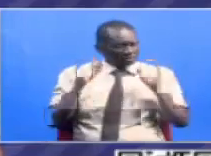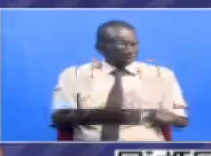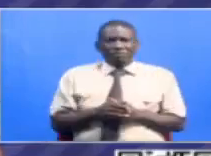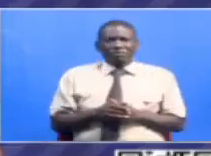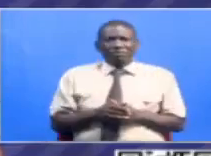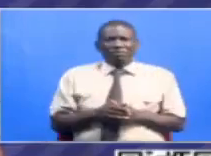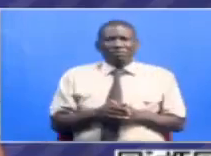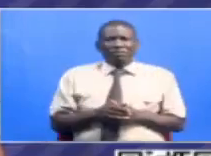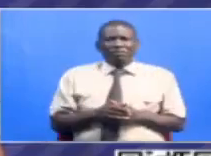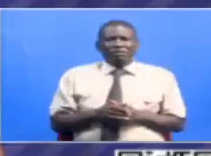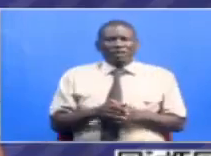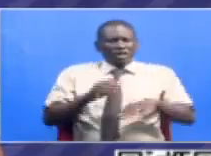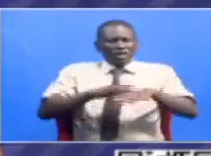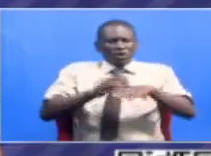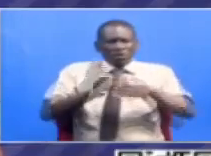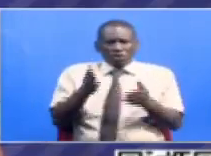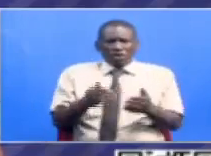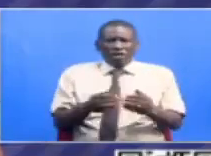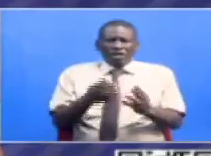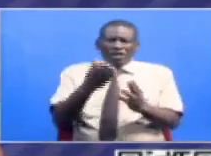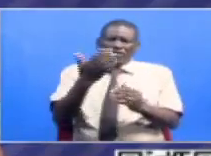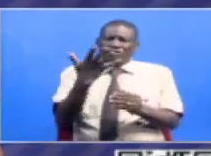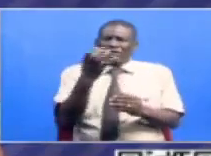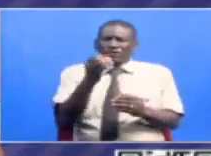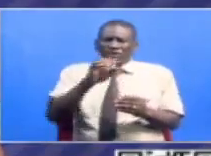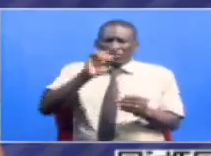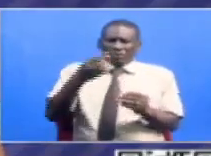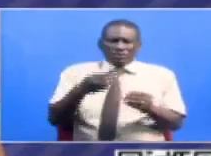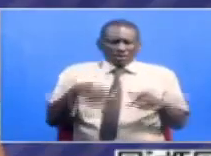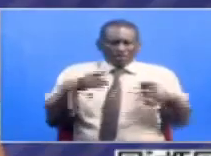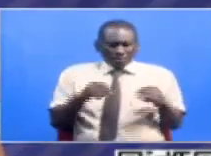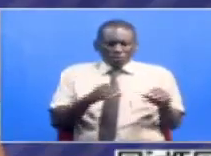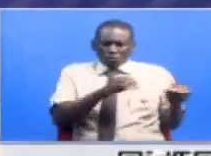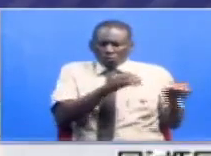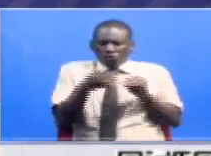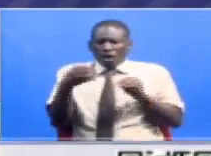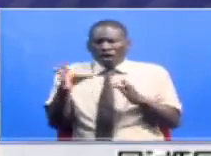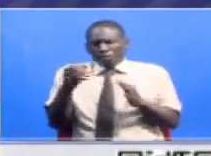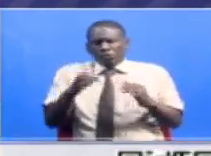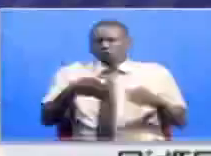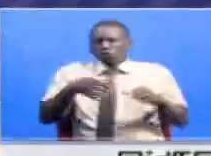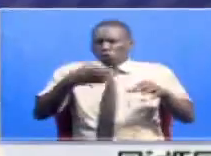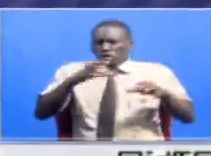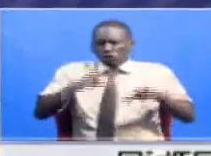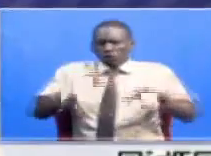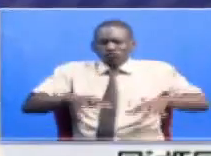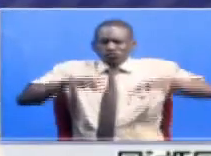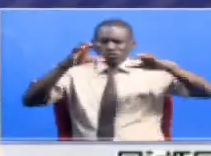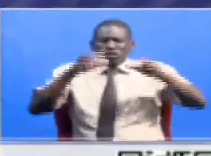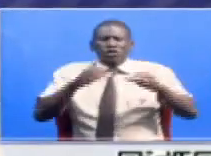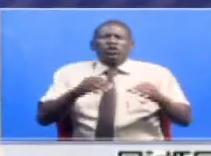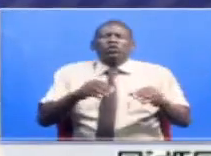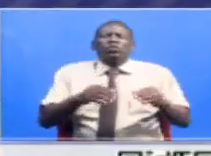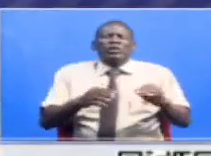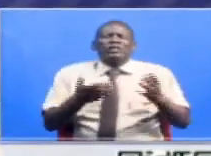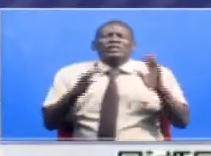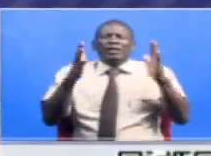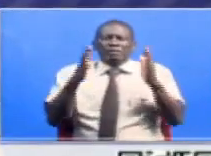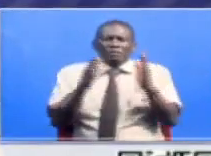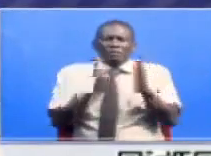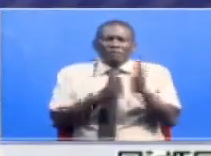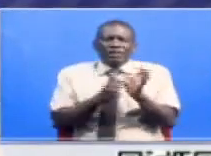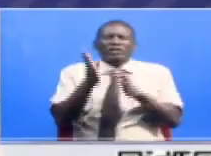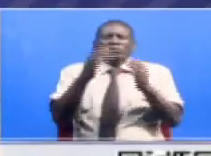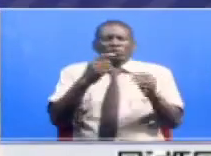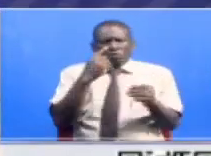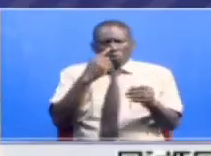On a more positive note, close to 500,000 Kenyans who were displaced by floods will be spending Christmas at home following the closure of 51